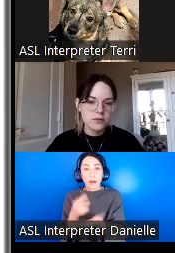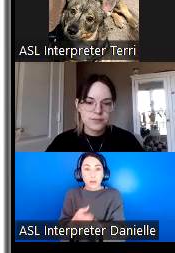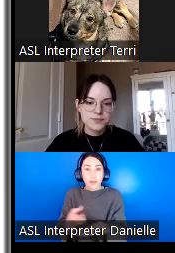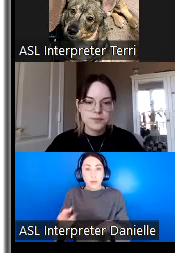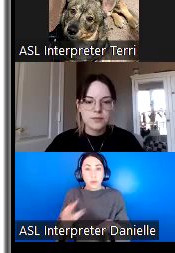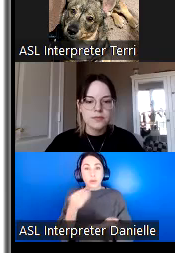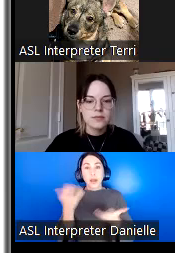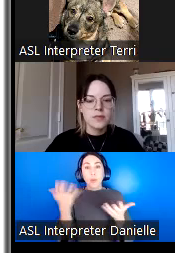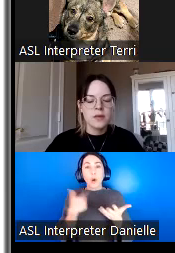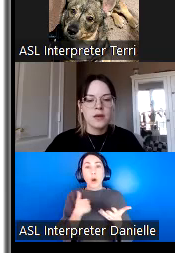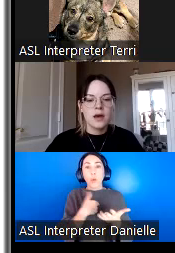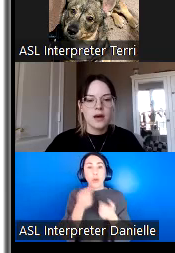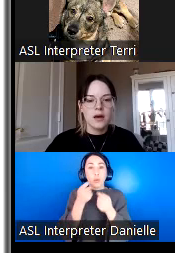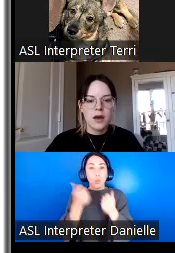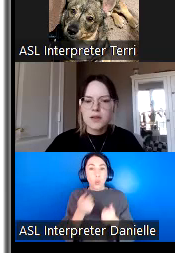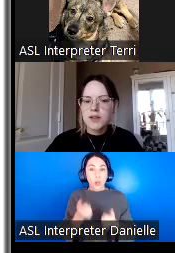ruled out?